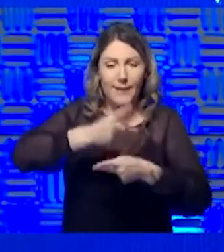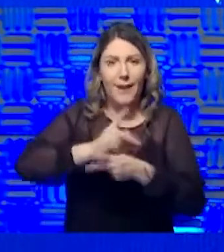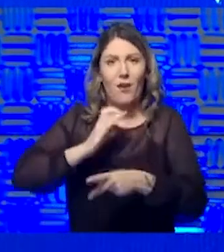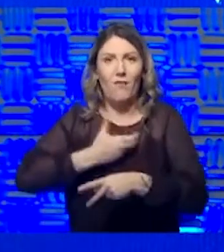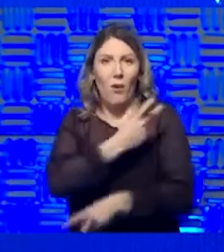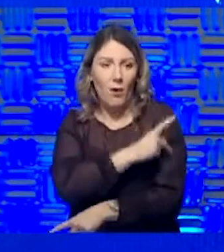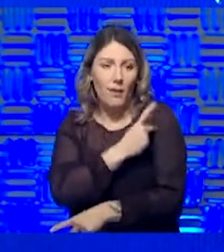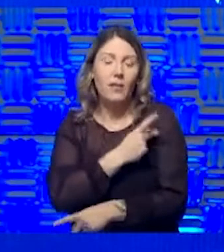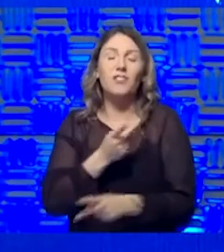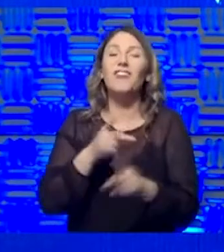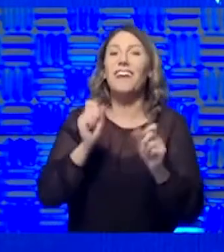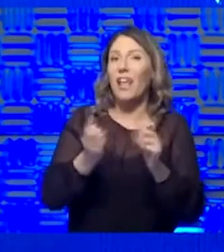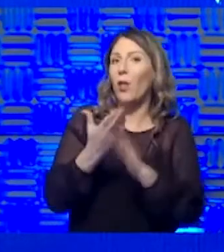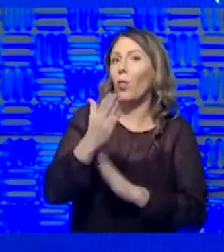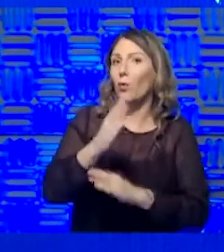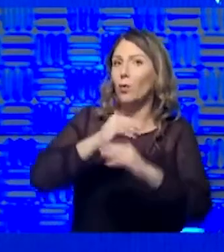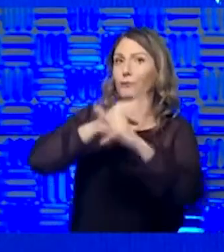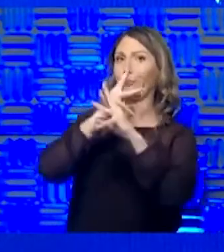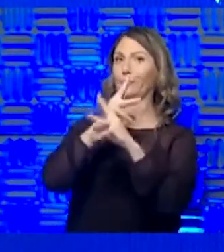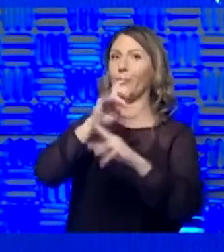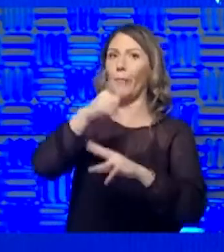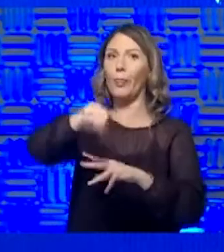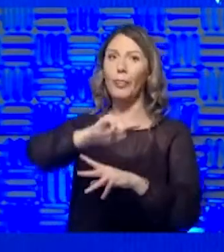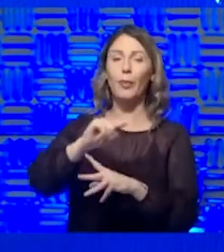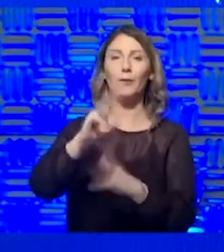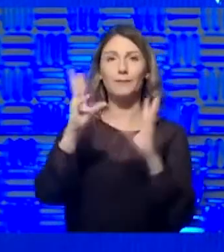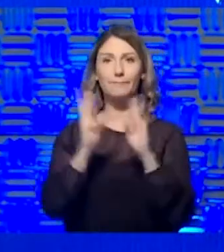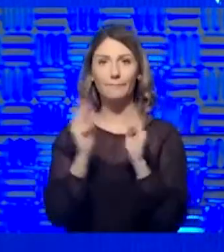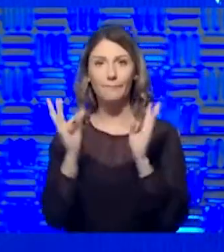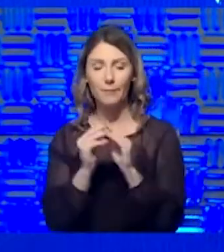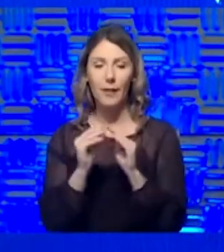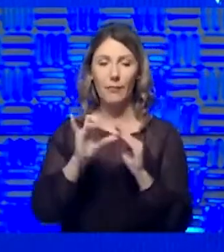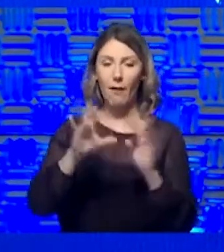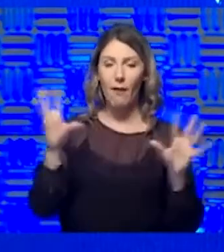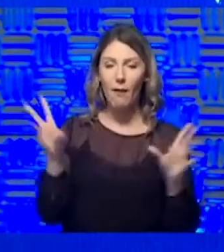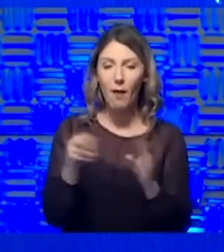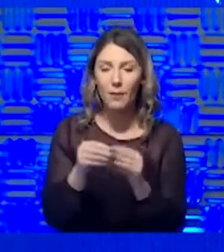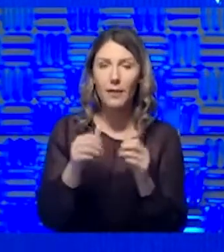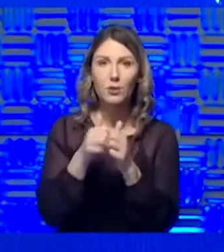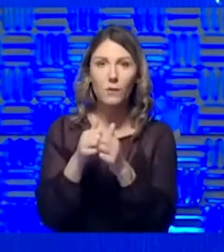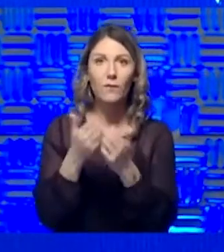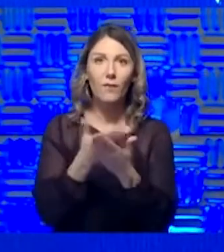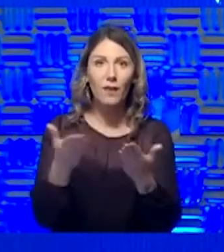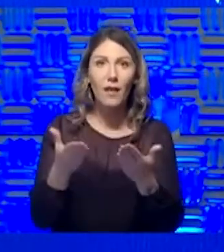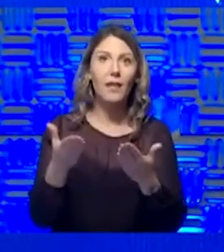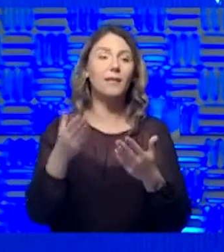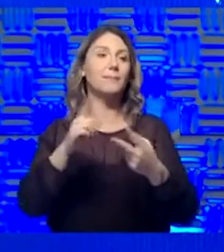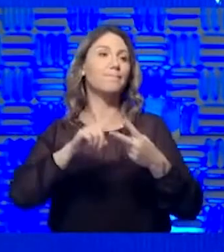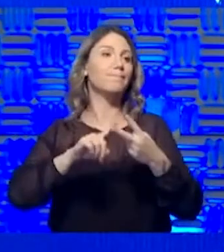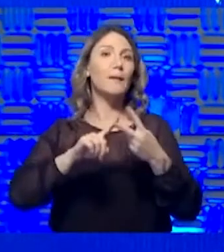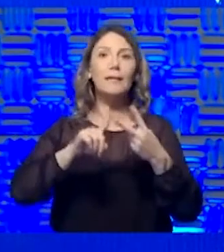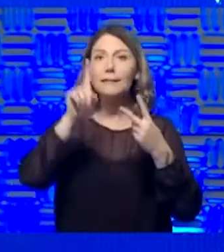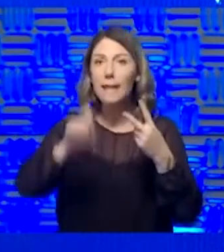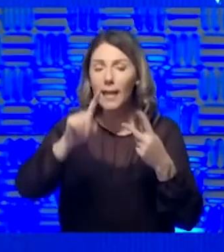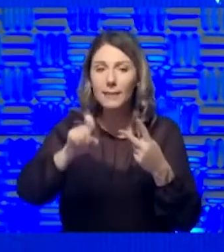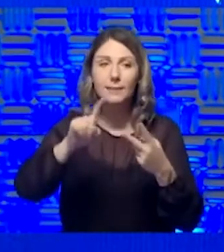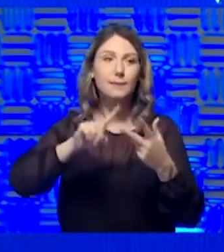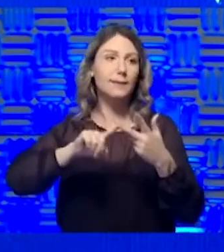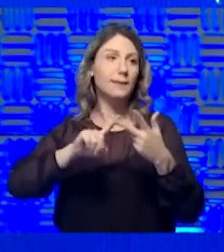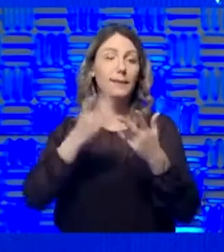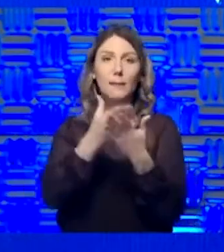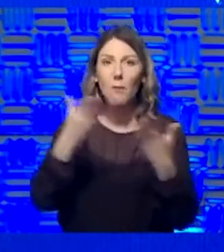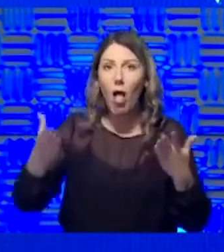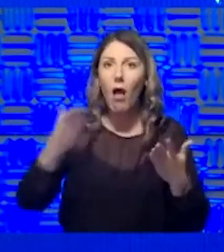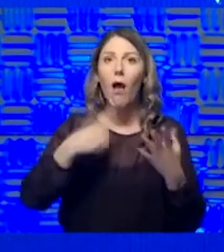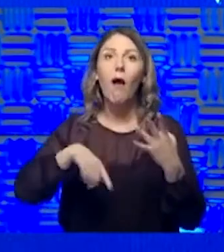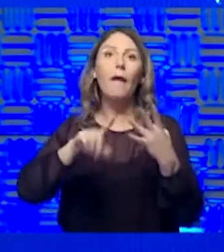through telemedicine. I think that combination of things, testing, supplies, telemedicine, will allow hospitals and